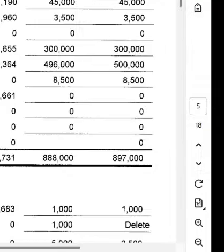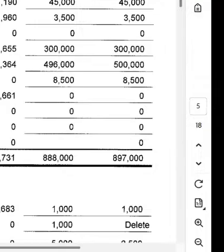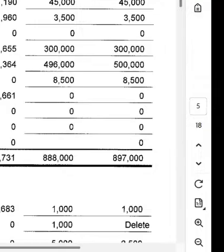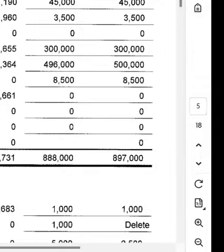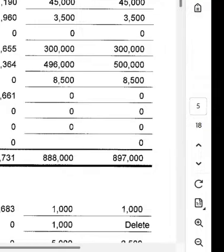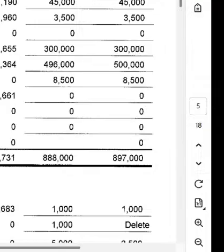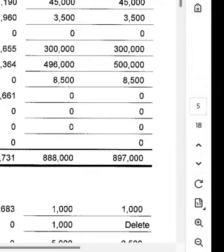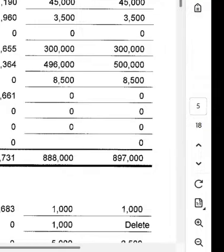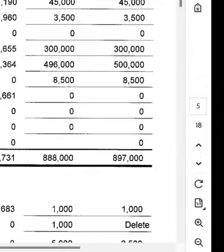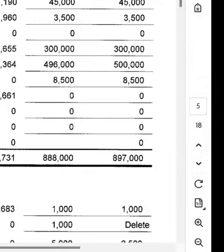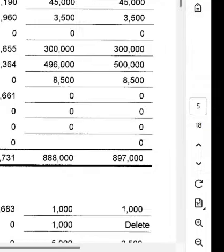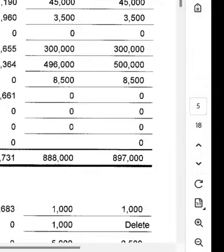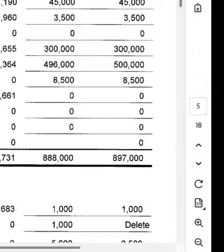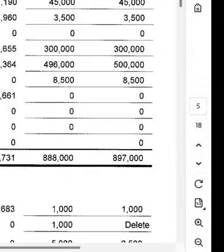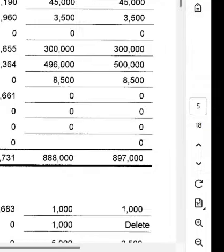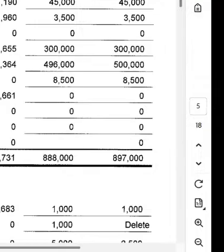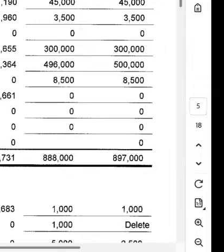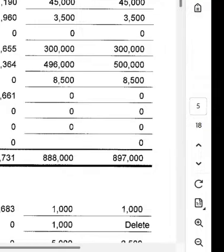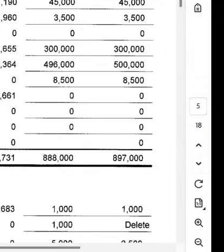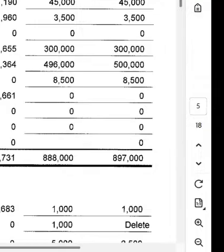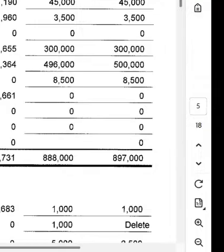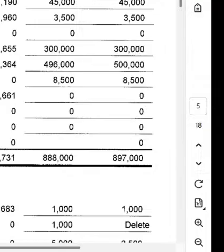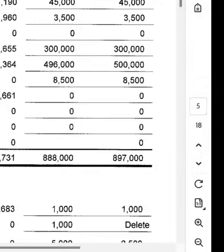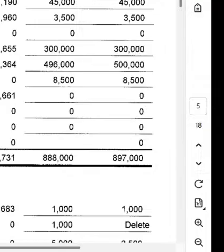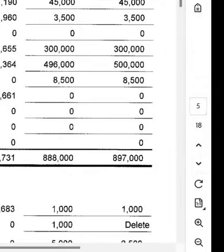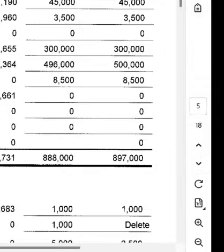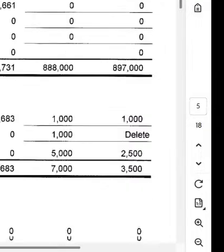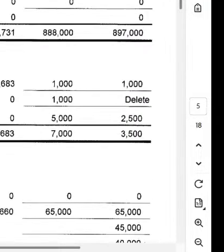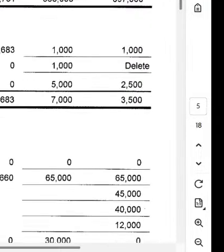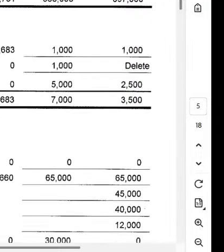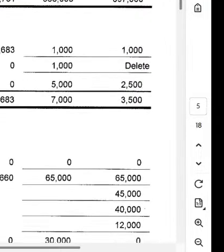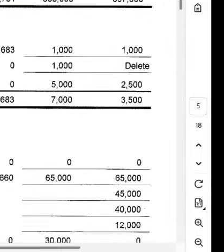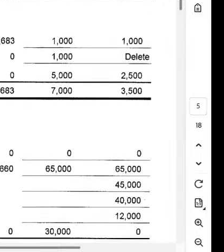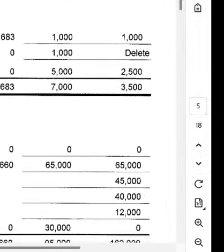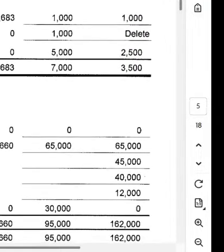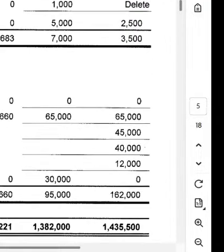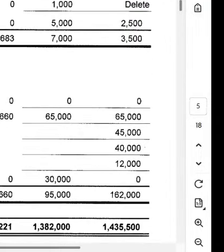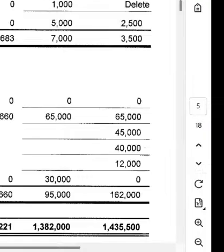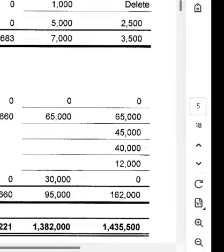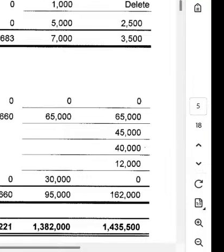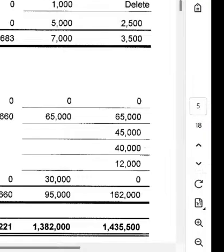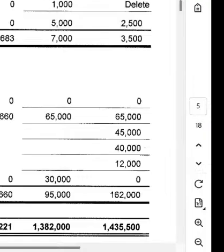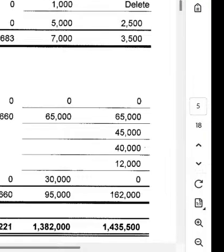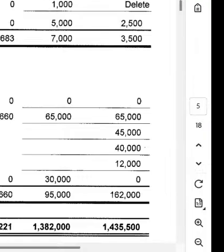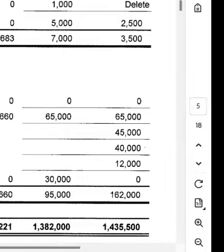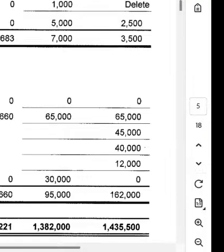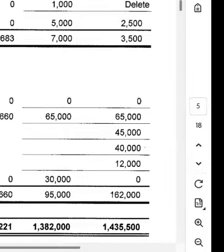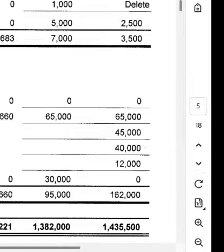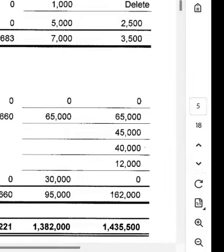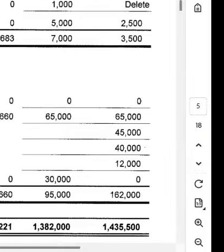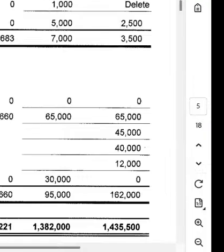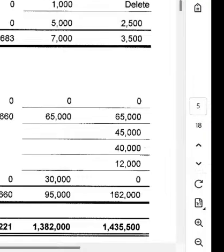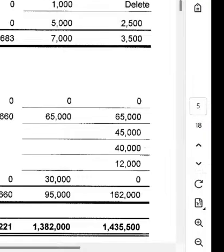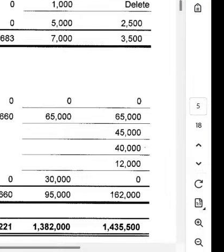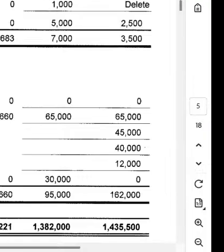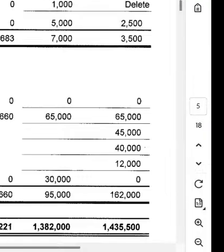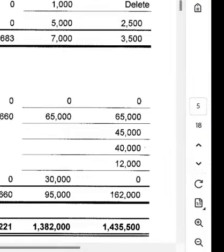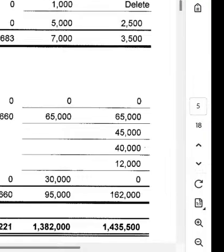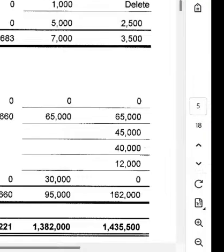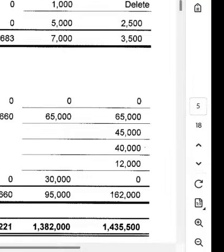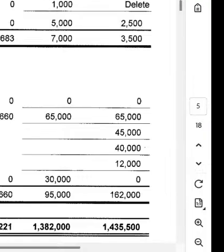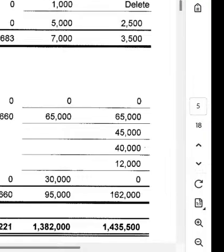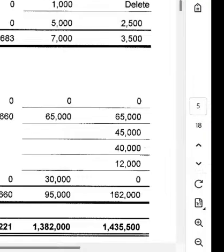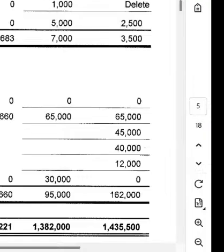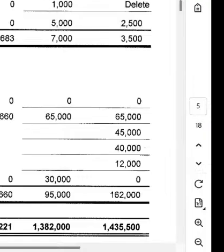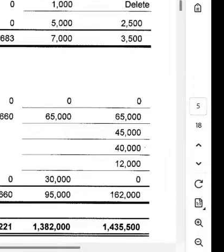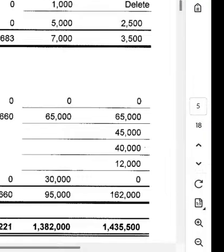$897,000. Now, as we go down to the animal and insect control program, the $1,000